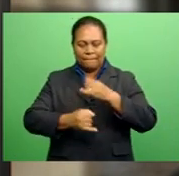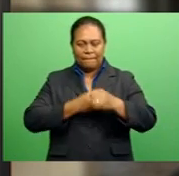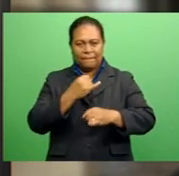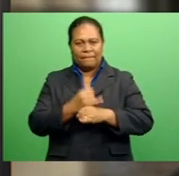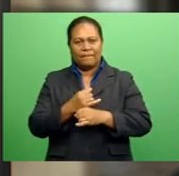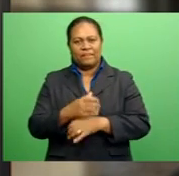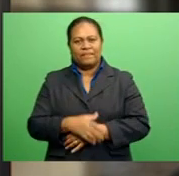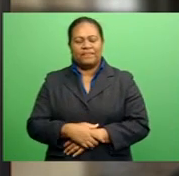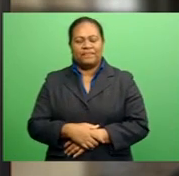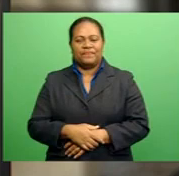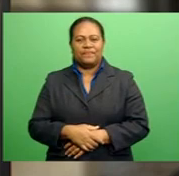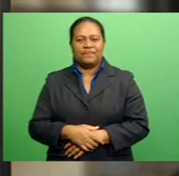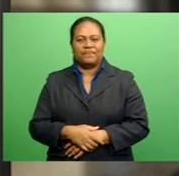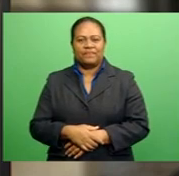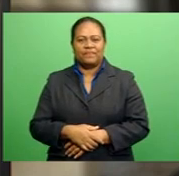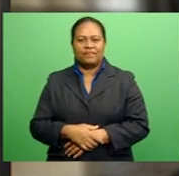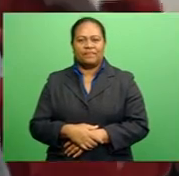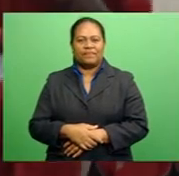Venina Rakautonga reports.